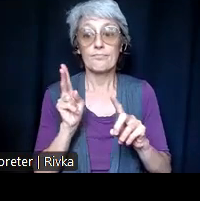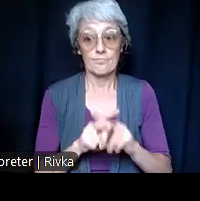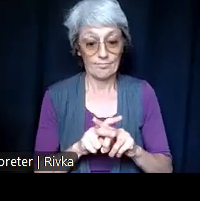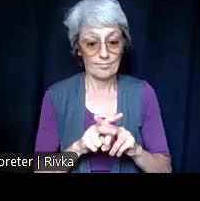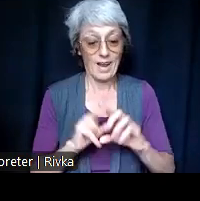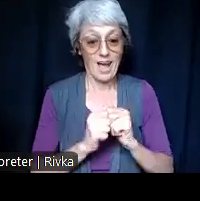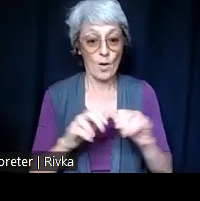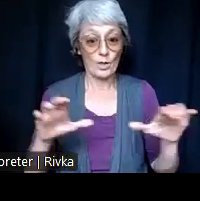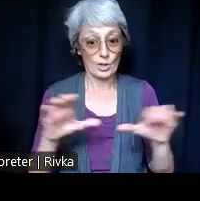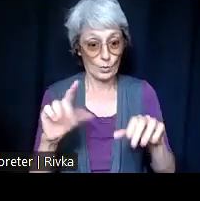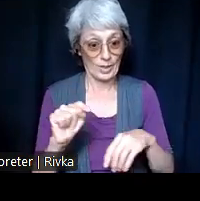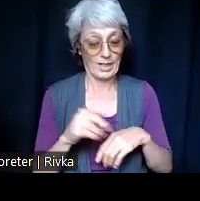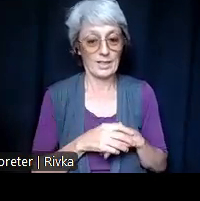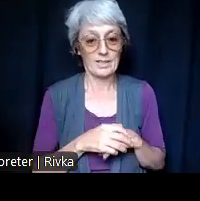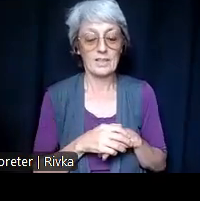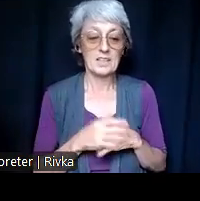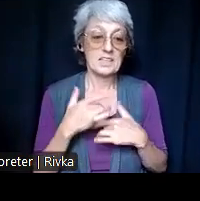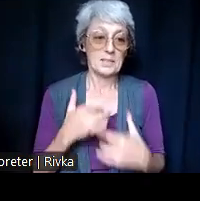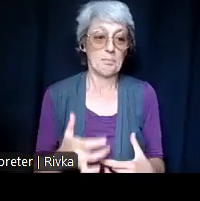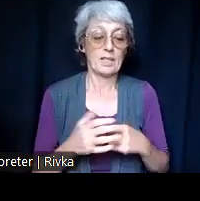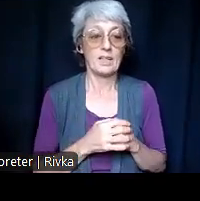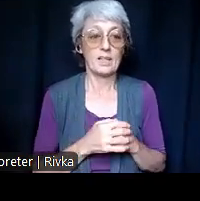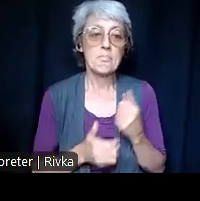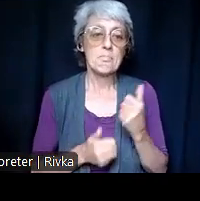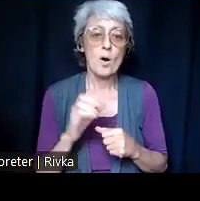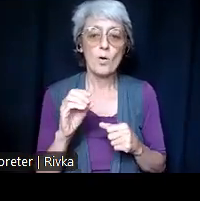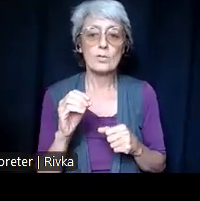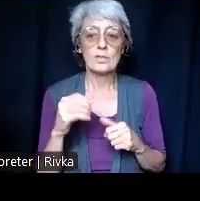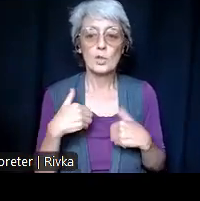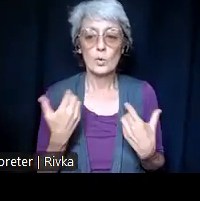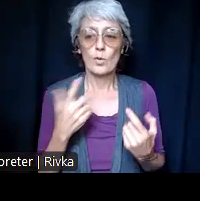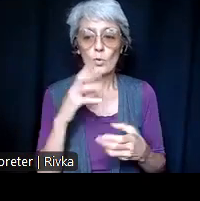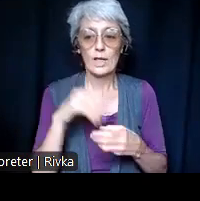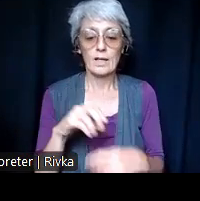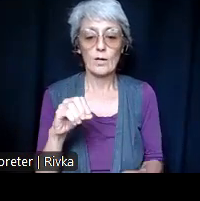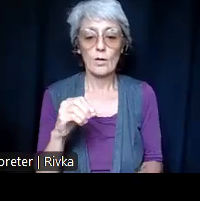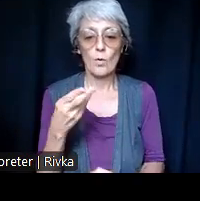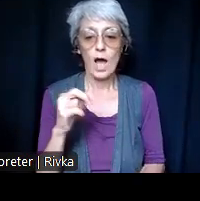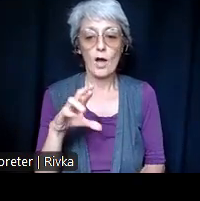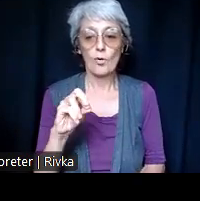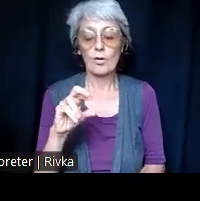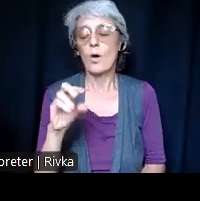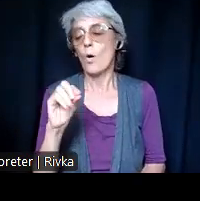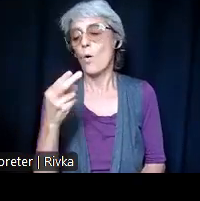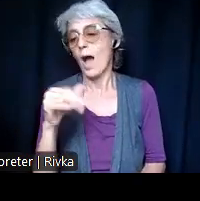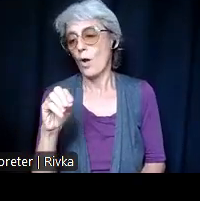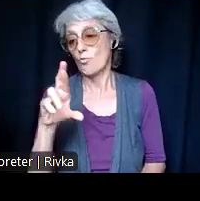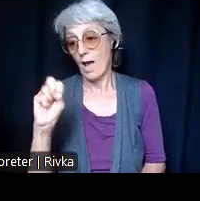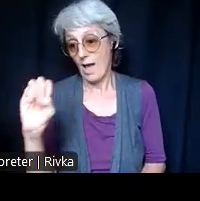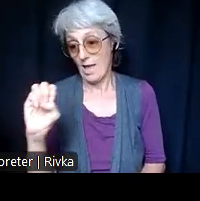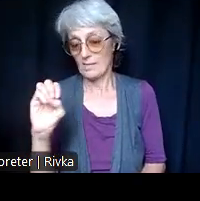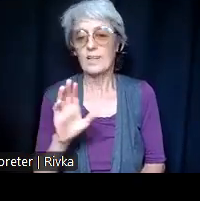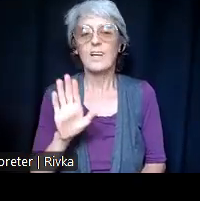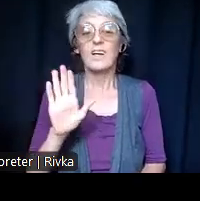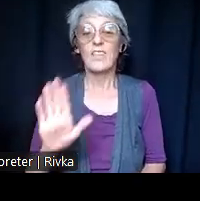plays out is when, for most of the youth in Ohio Rise, their behavioral health needs really are rising to the top in